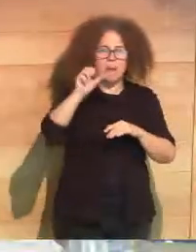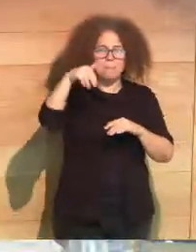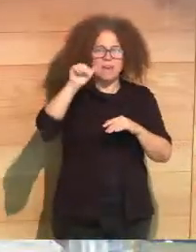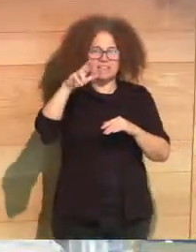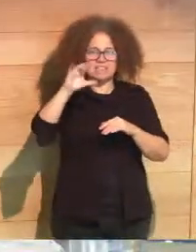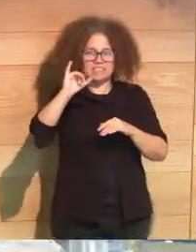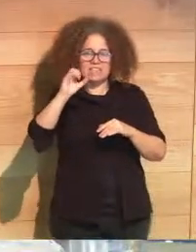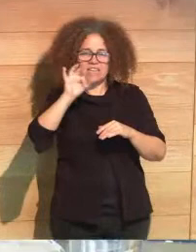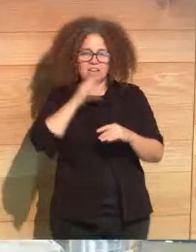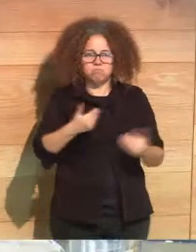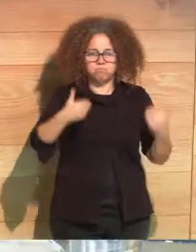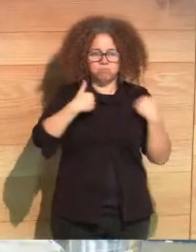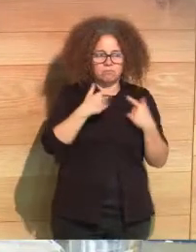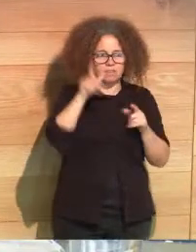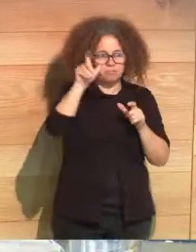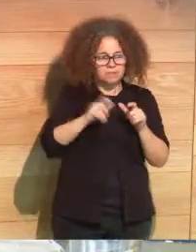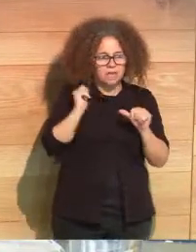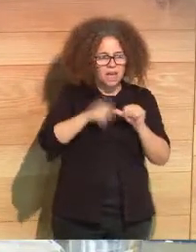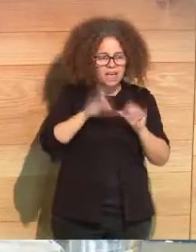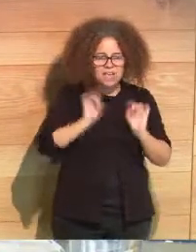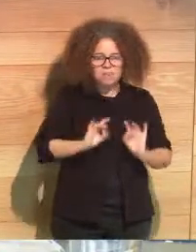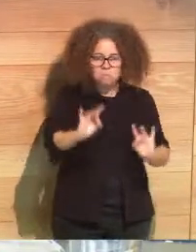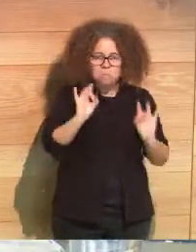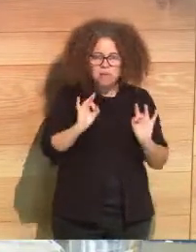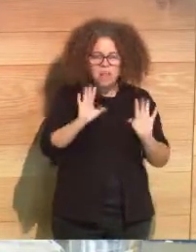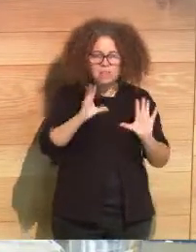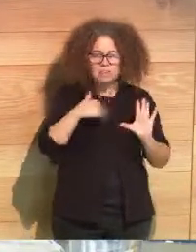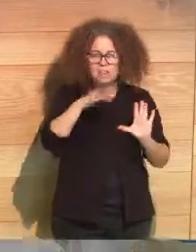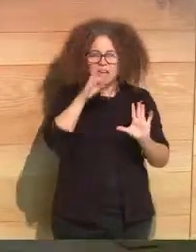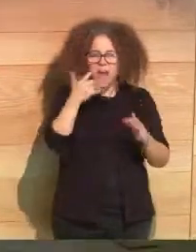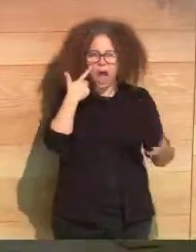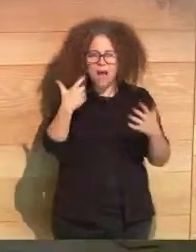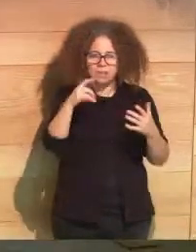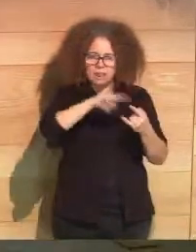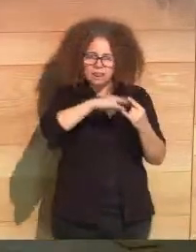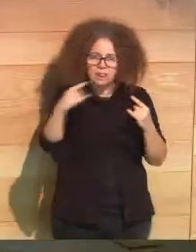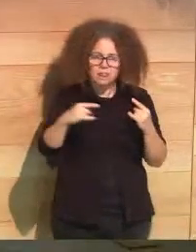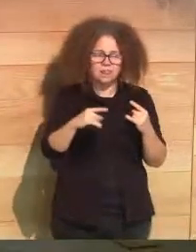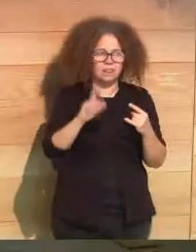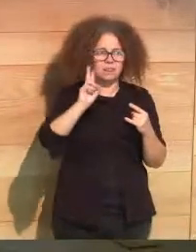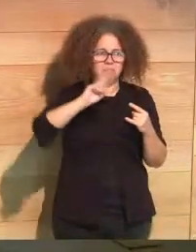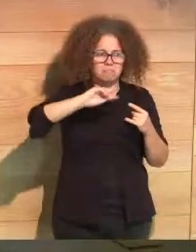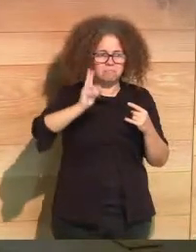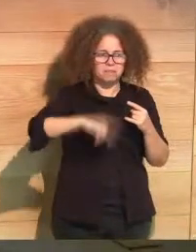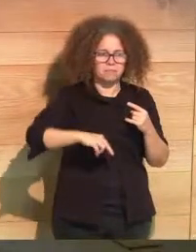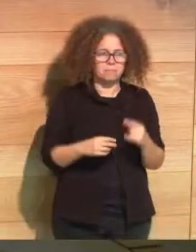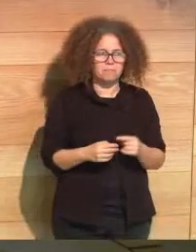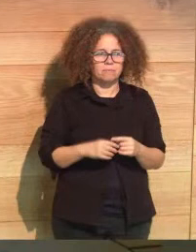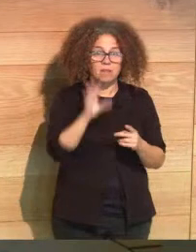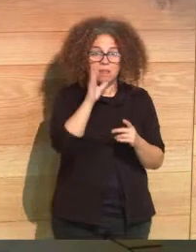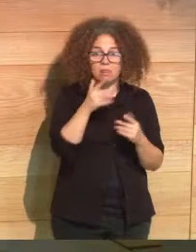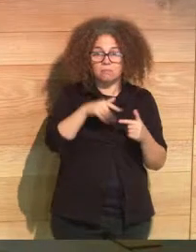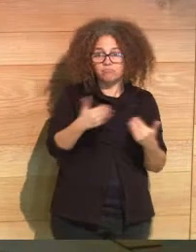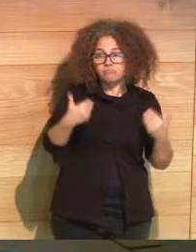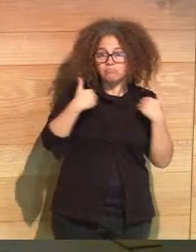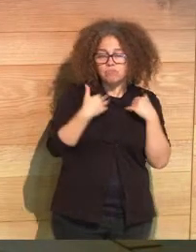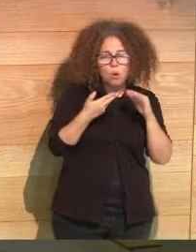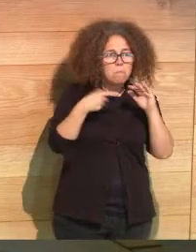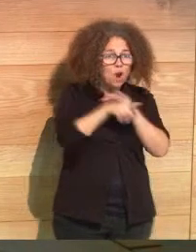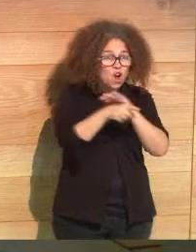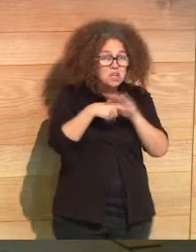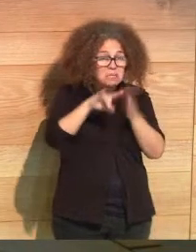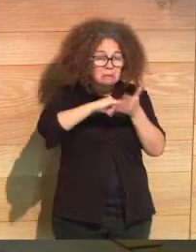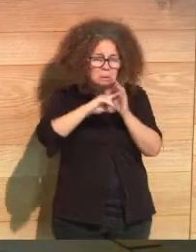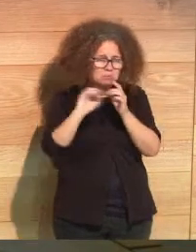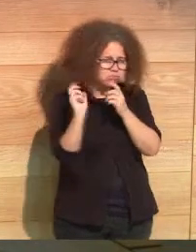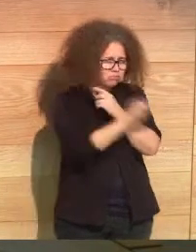charge of Lemercier Studios since 2014. She is a specialist in digital art and technology art. She has been the